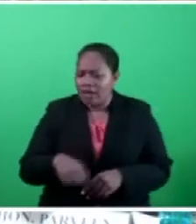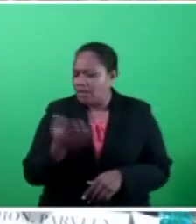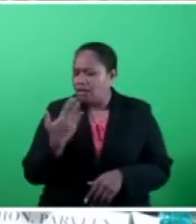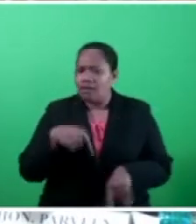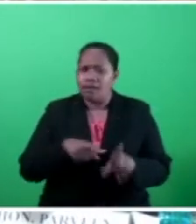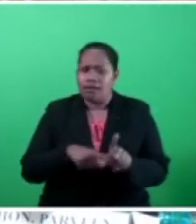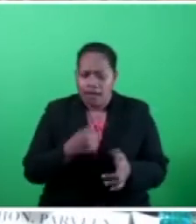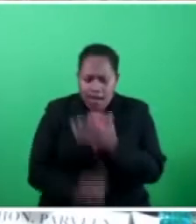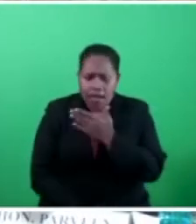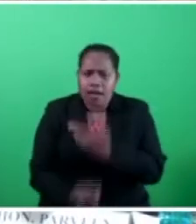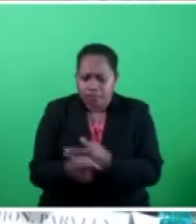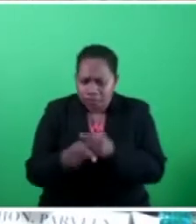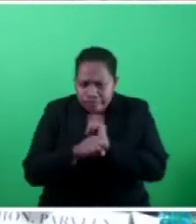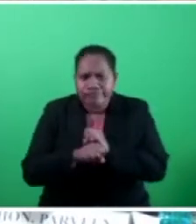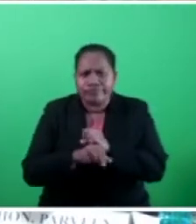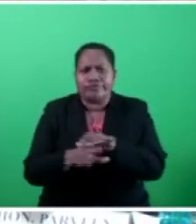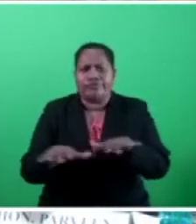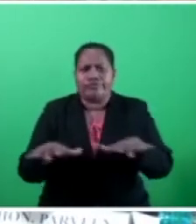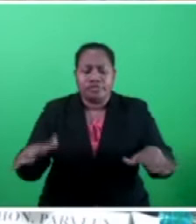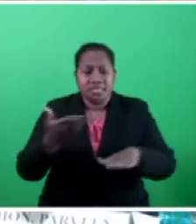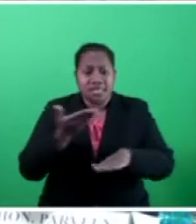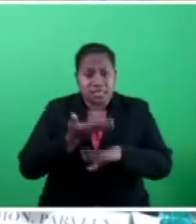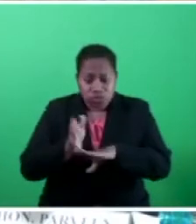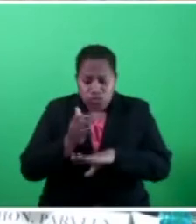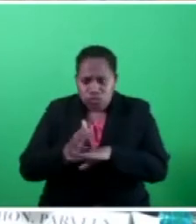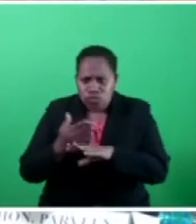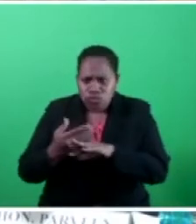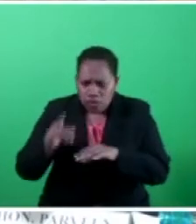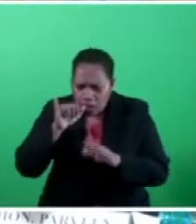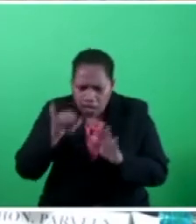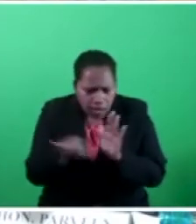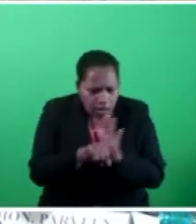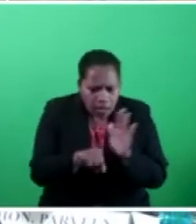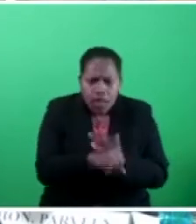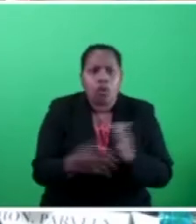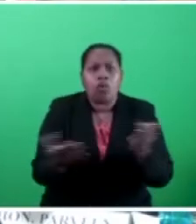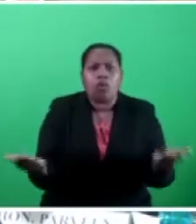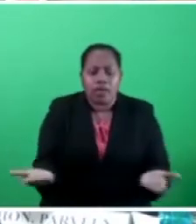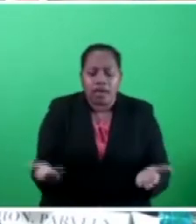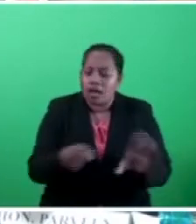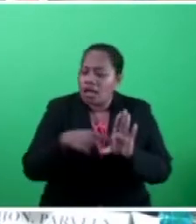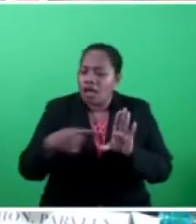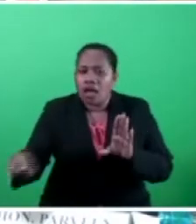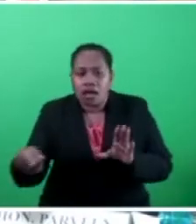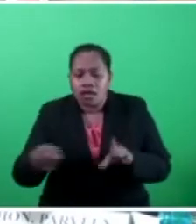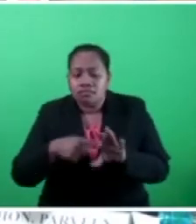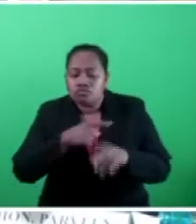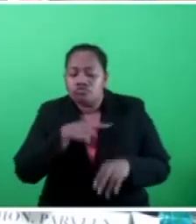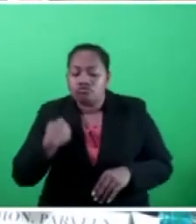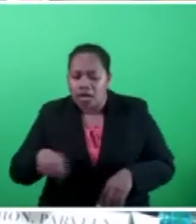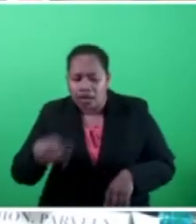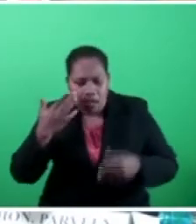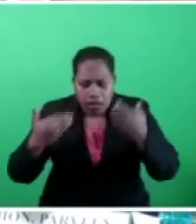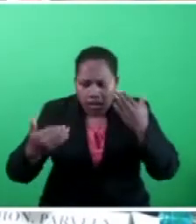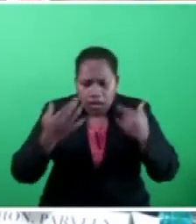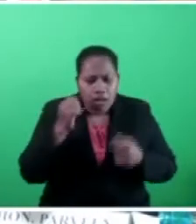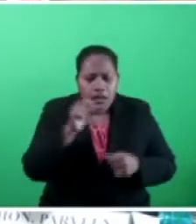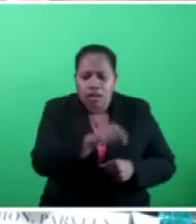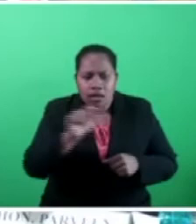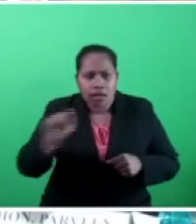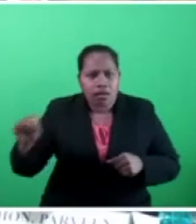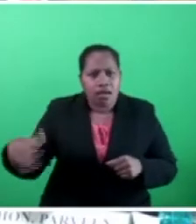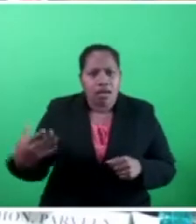risen in severity, with new cases identified outside of China. The WHO has formally declared the outbreak as a public health